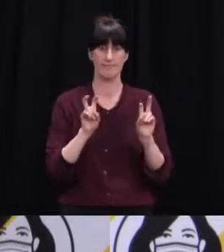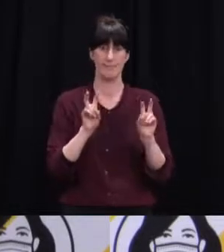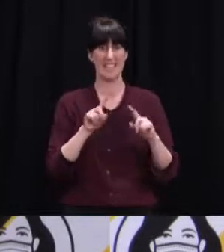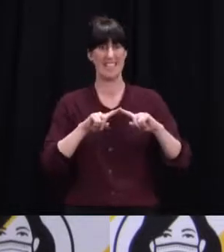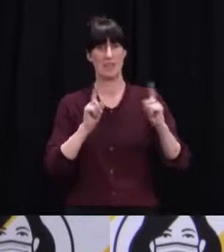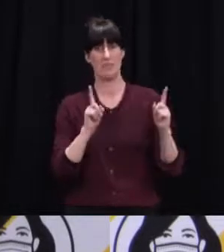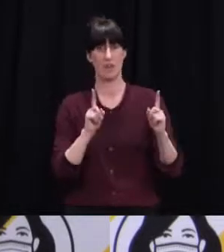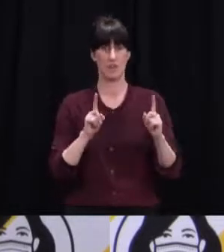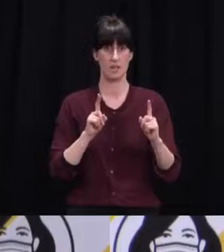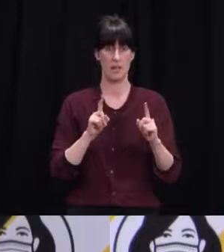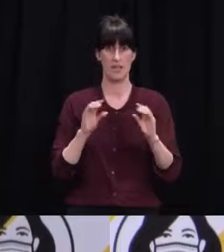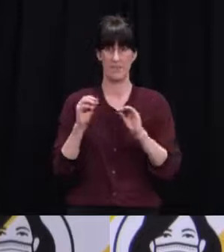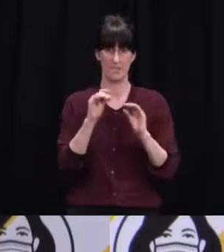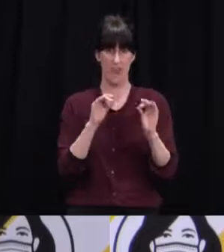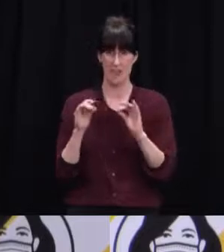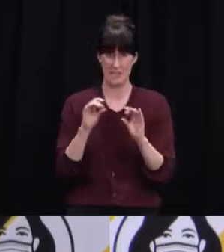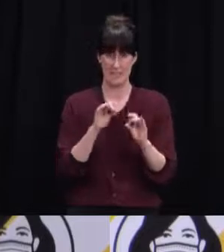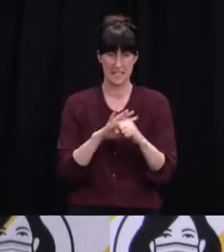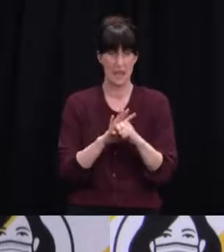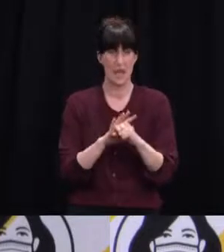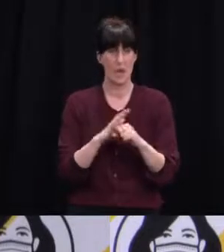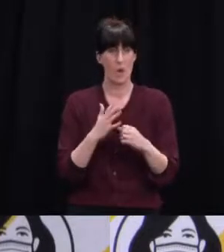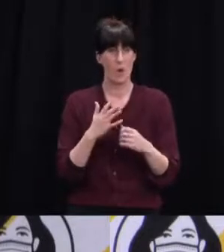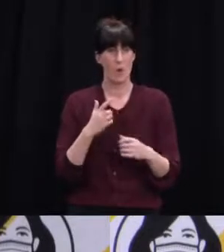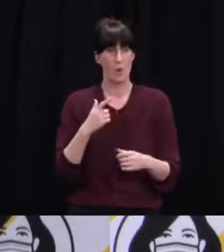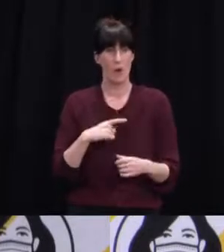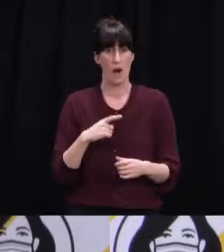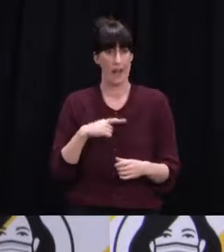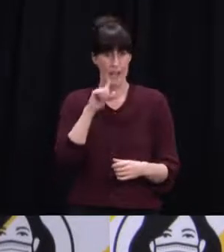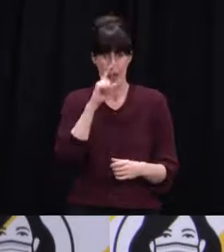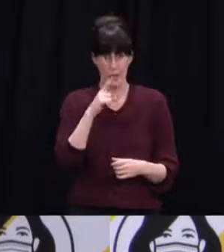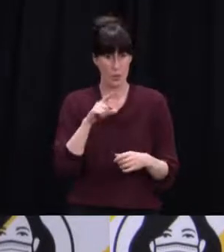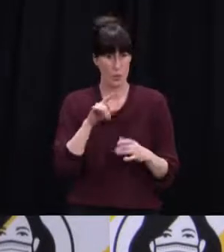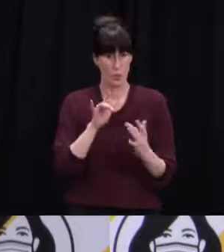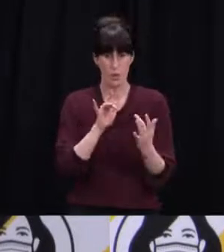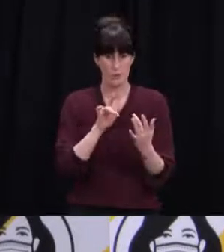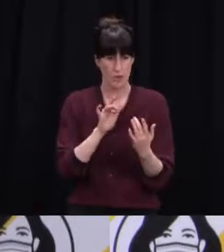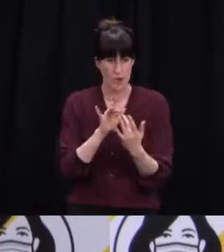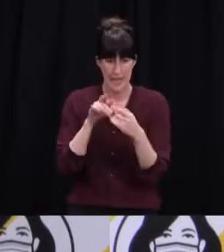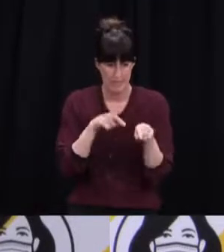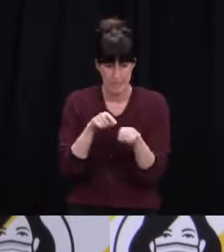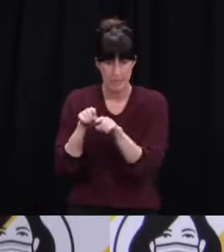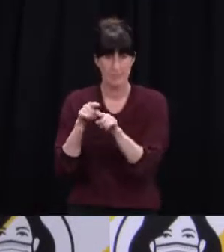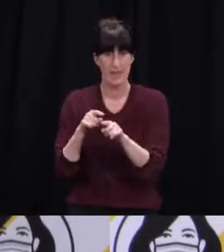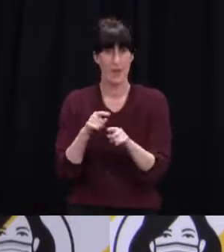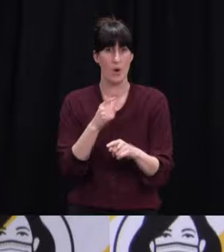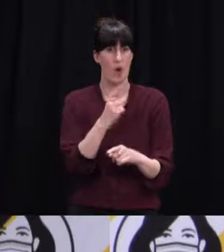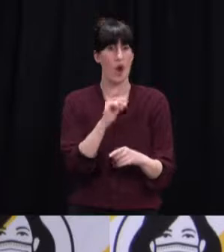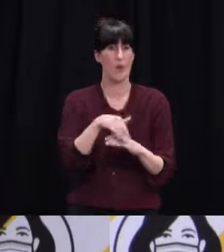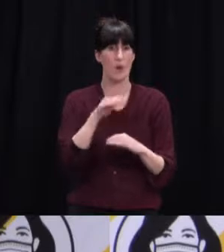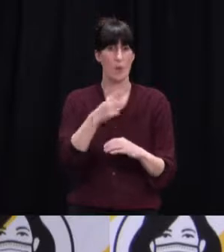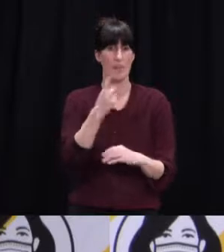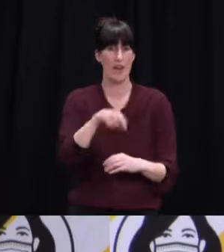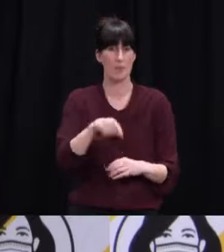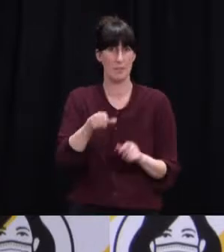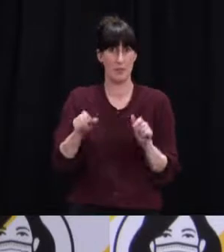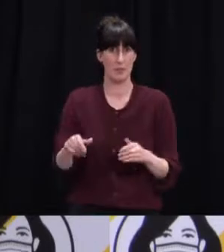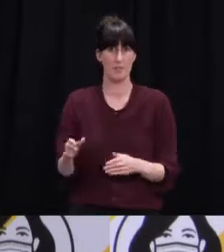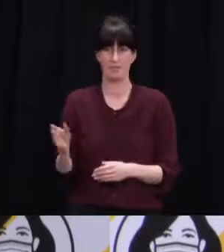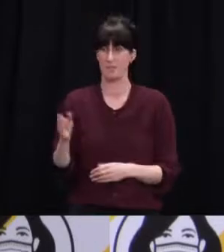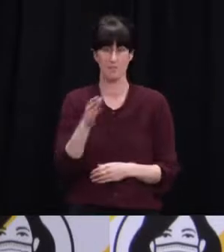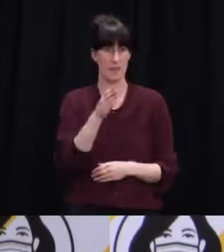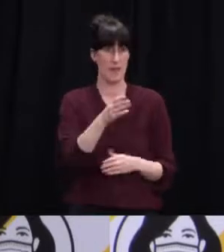like a different virus. Why wouldn't we have prepared for perhaps even more cases and even more contacts of those 1,000 cases a day instead